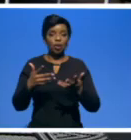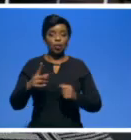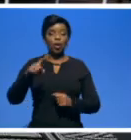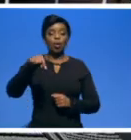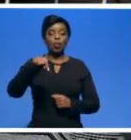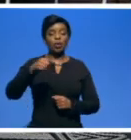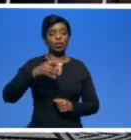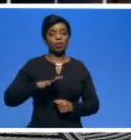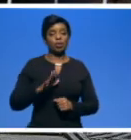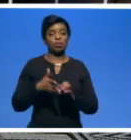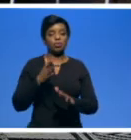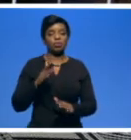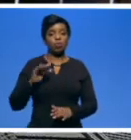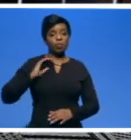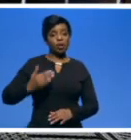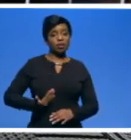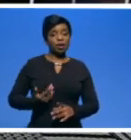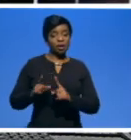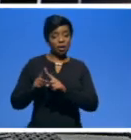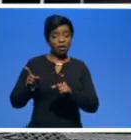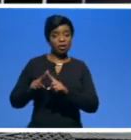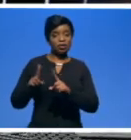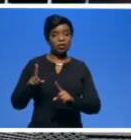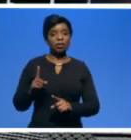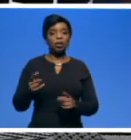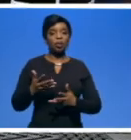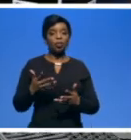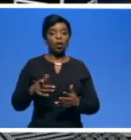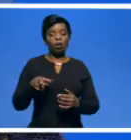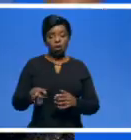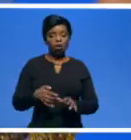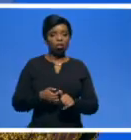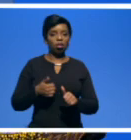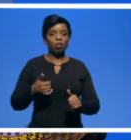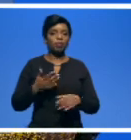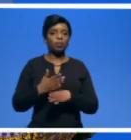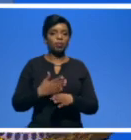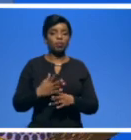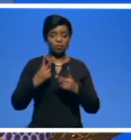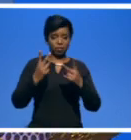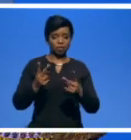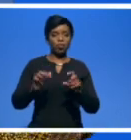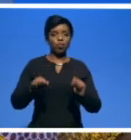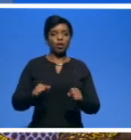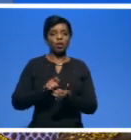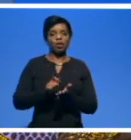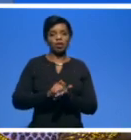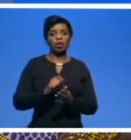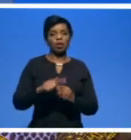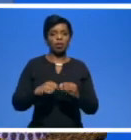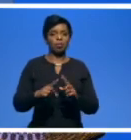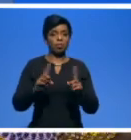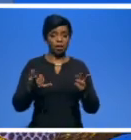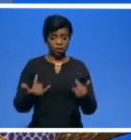ri ya basadi karolo ba bapalang ho tsa moruo ya bona hala re ka gona ho rengole ka yona. At the moment, honestly